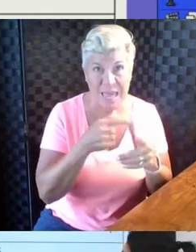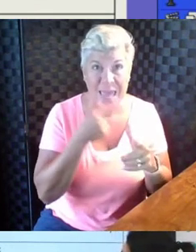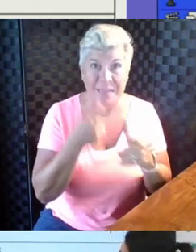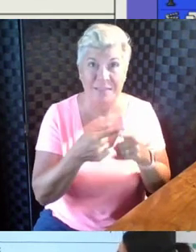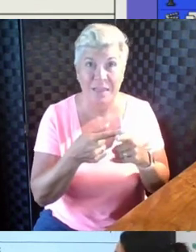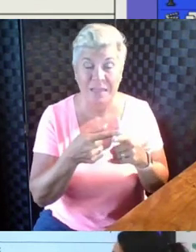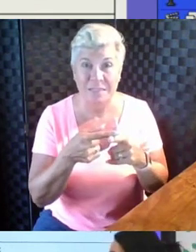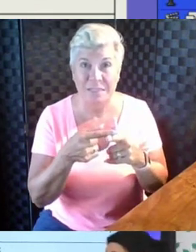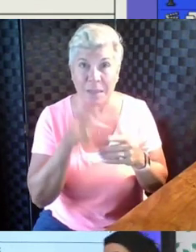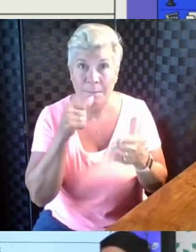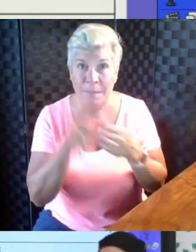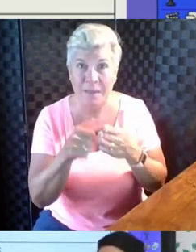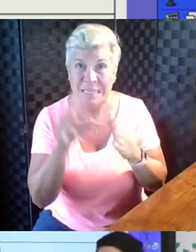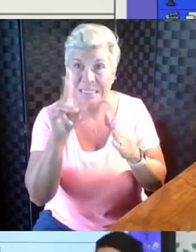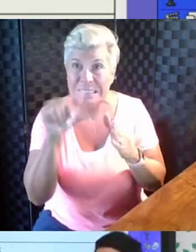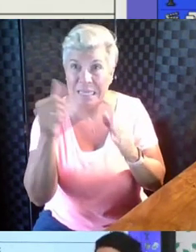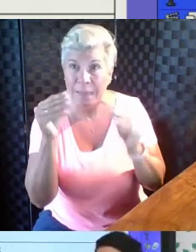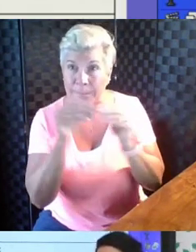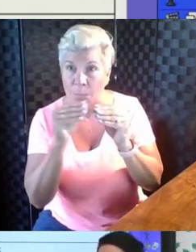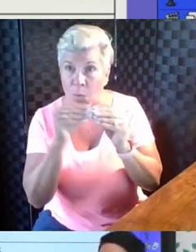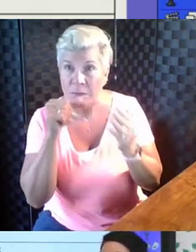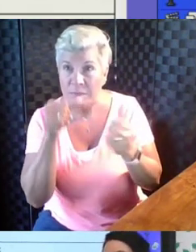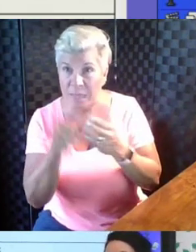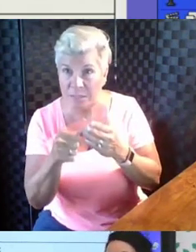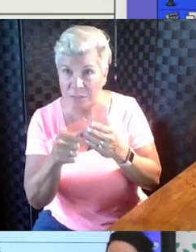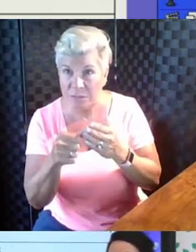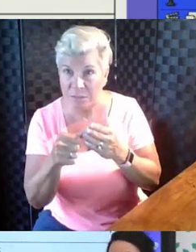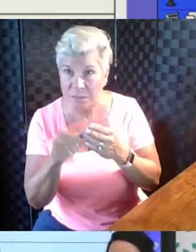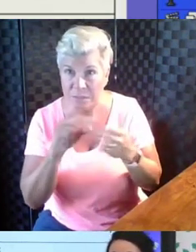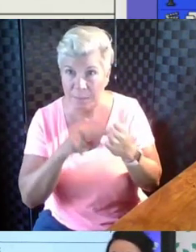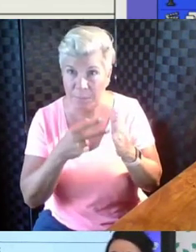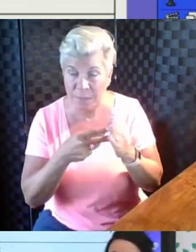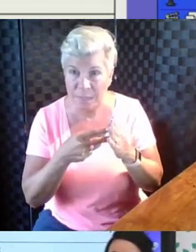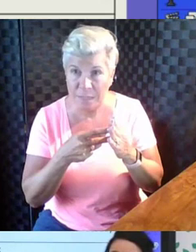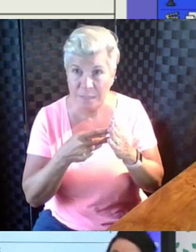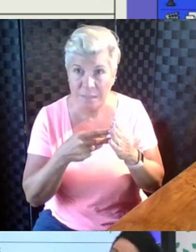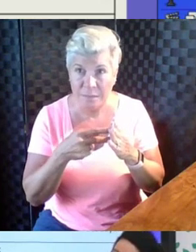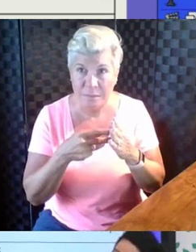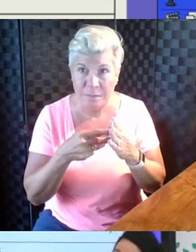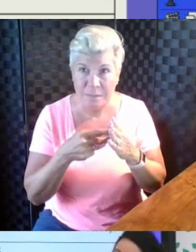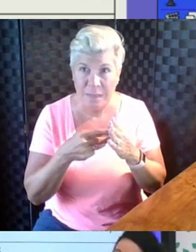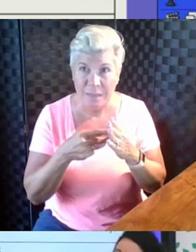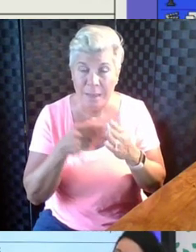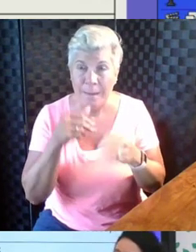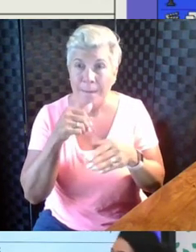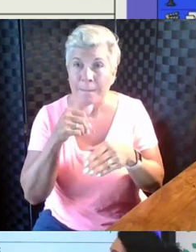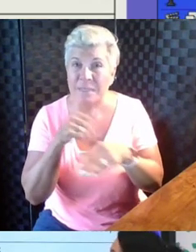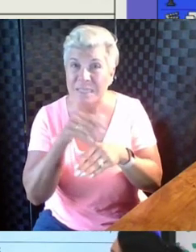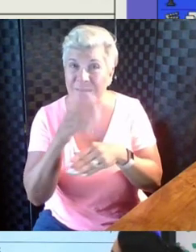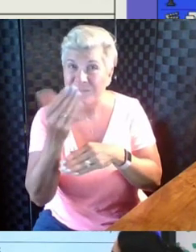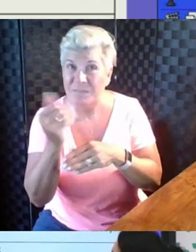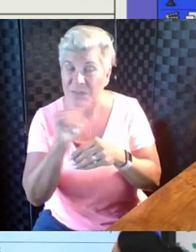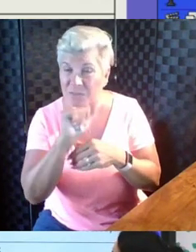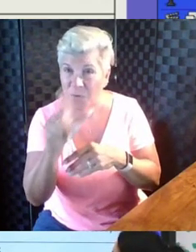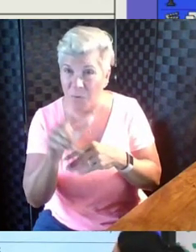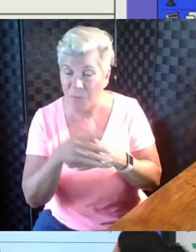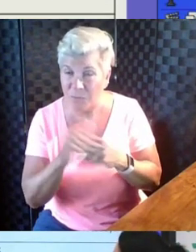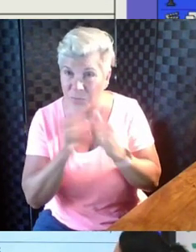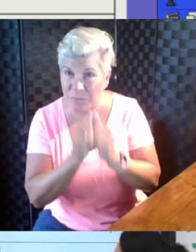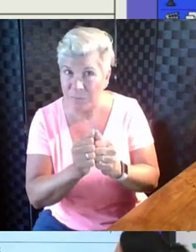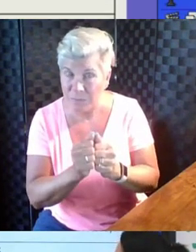then she mailed 10 more letters, does that mean that she has 15 mailed in all?